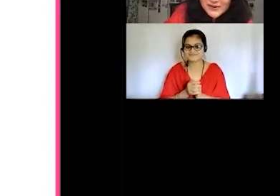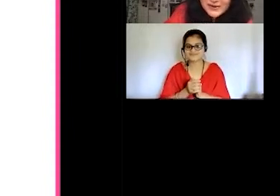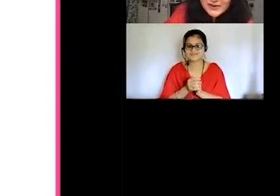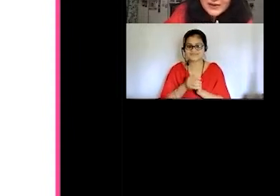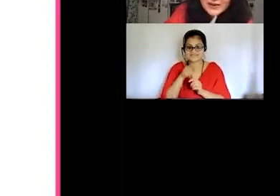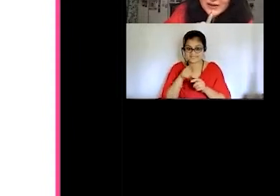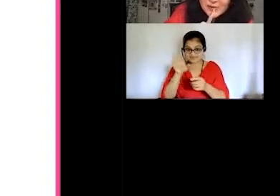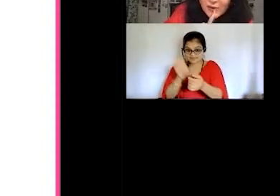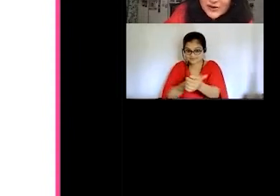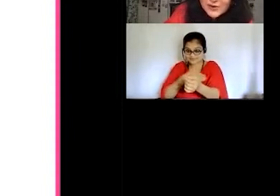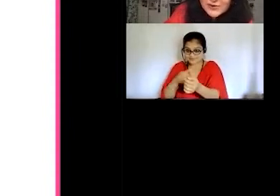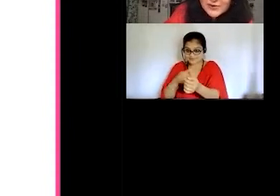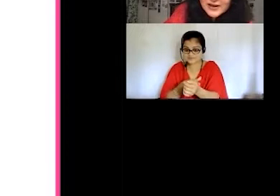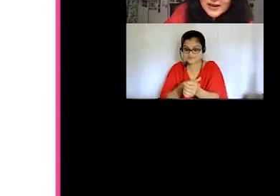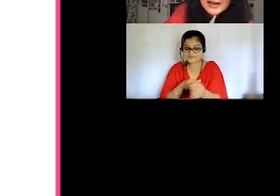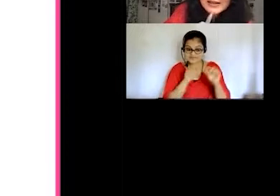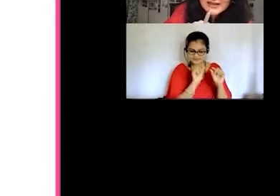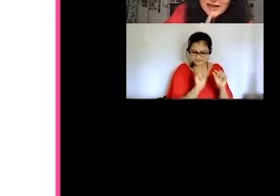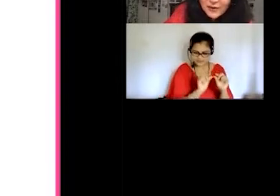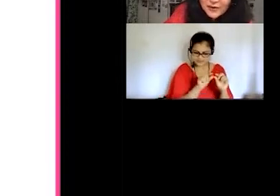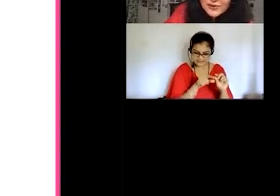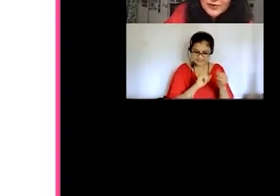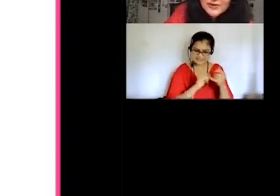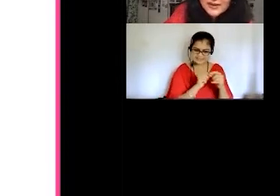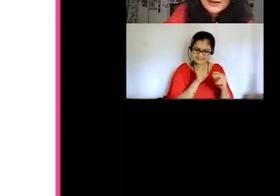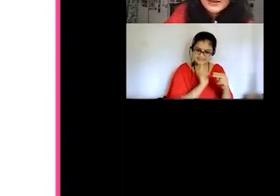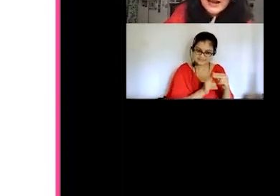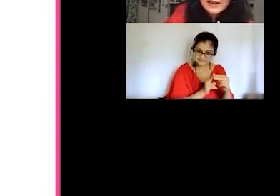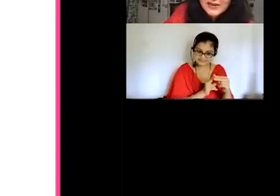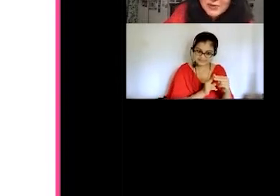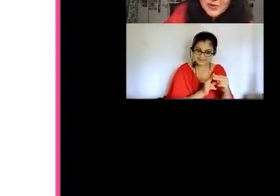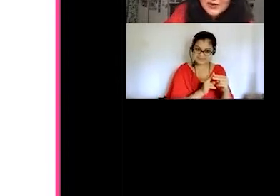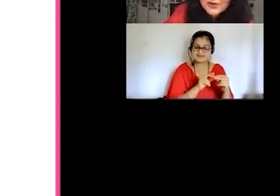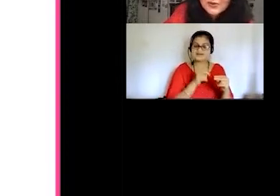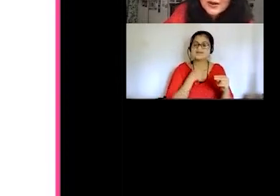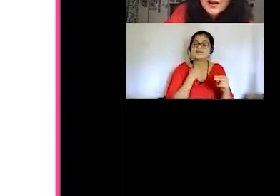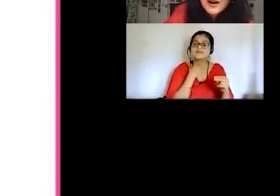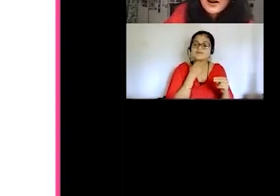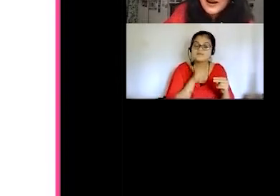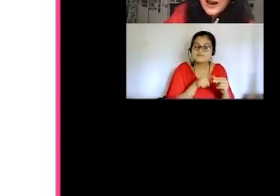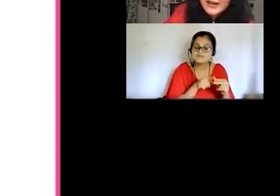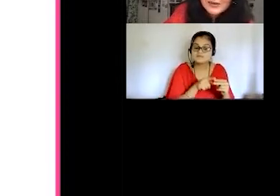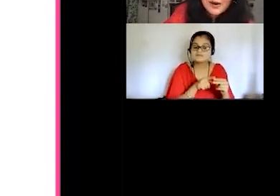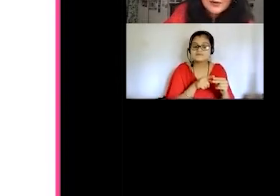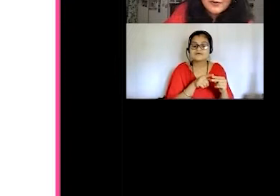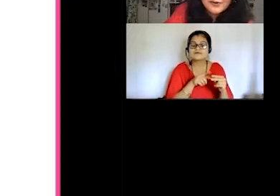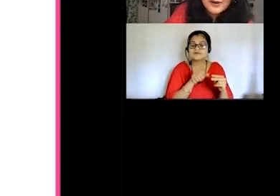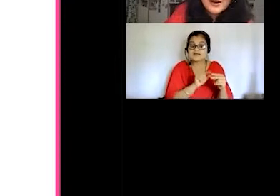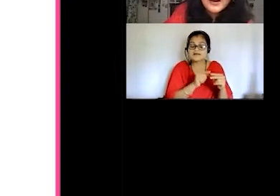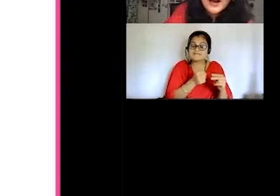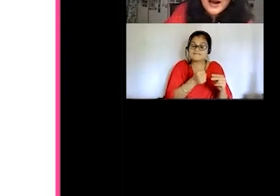music, the smallest note, staying on the note, the silence between the note are